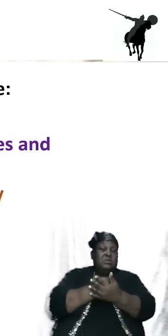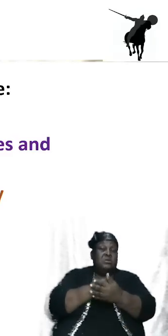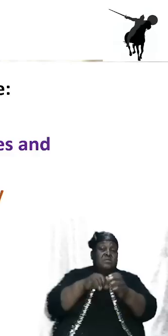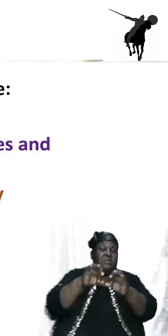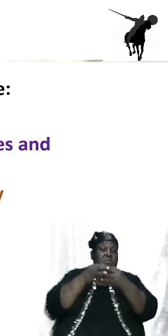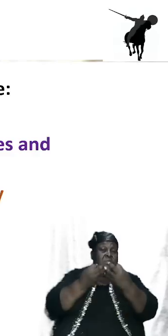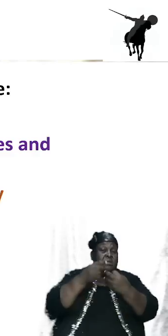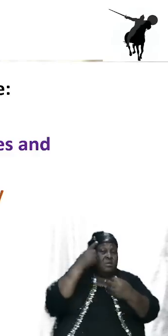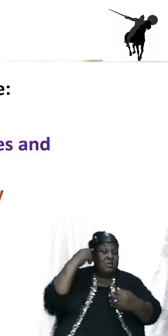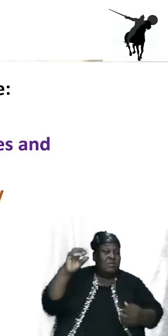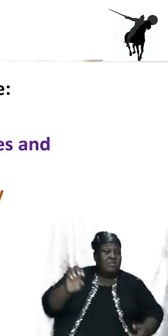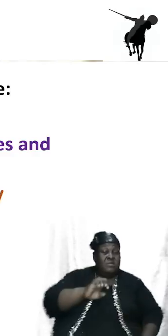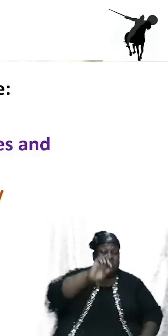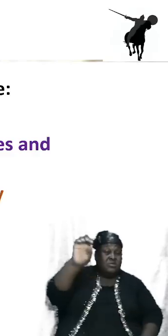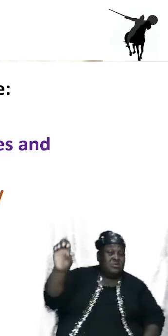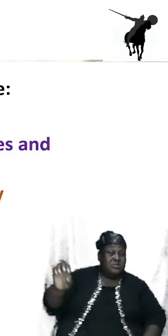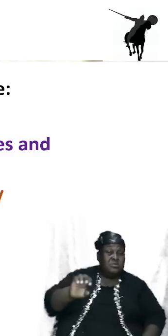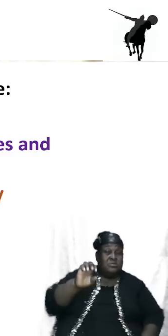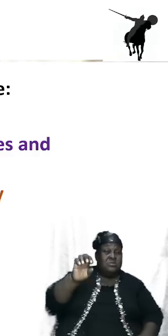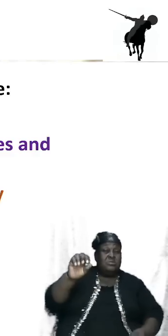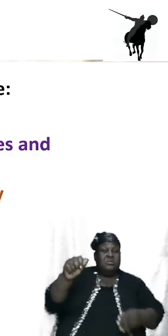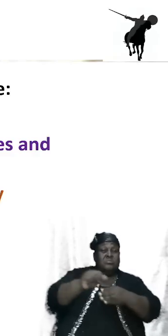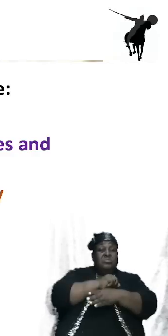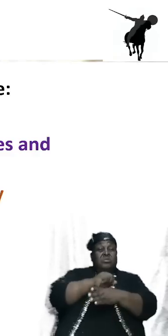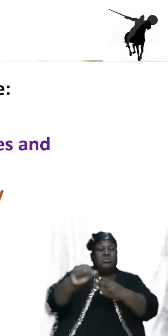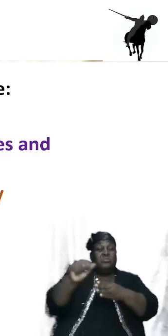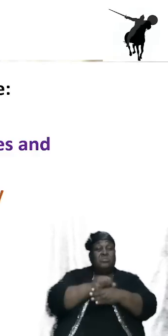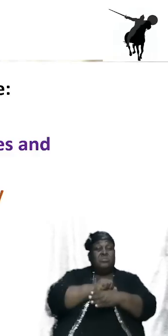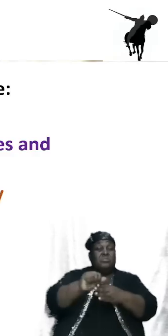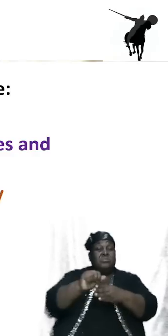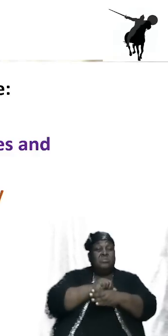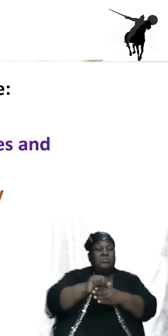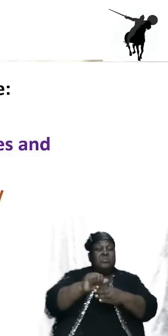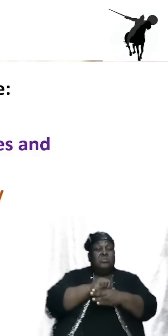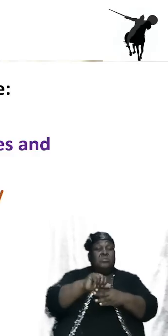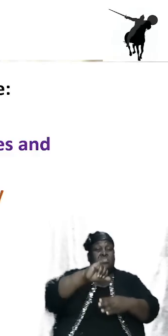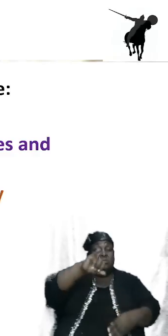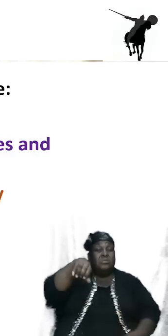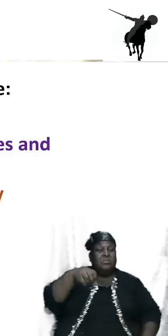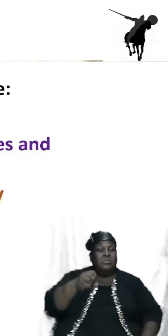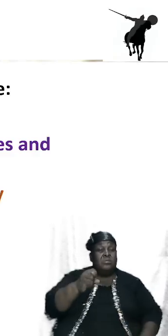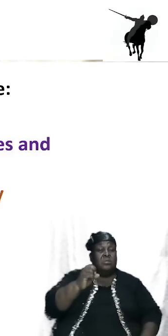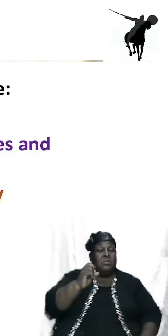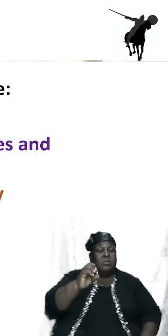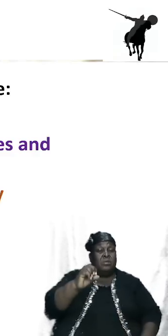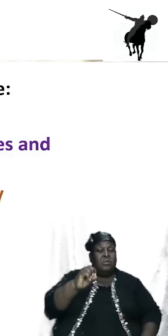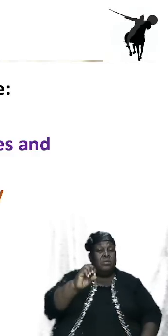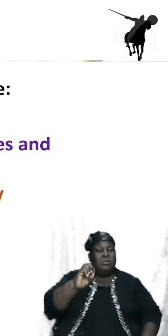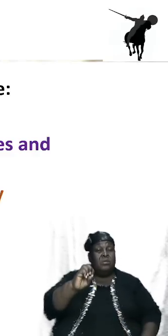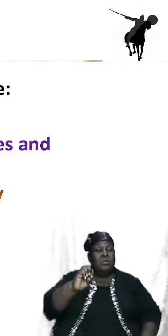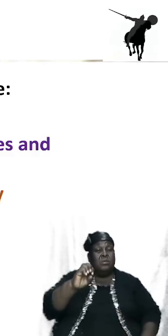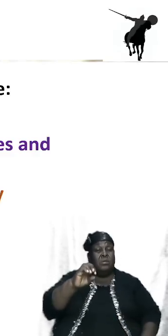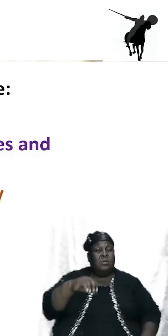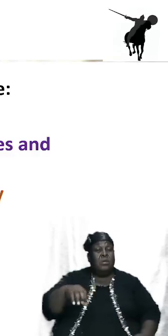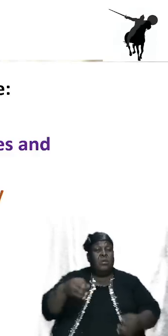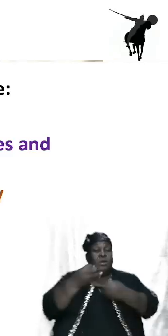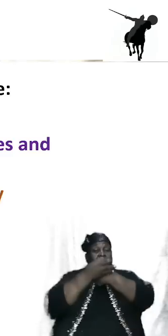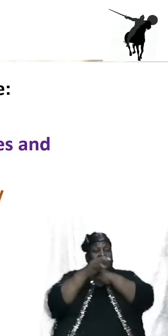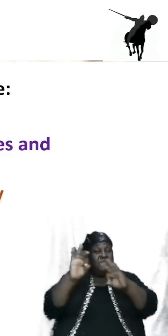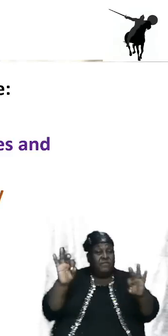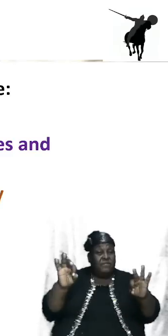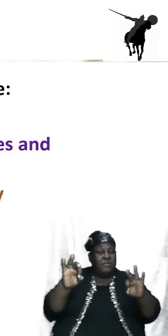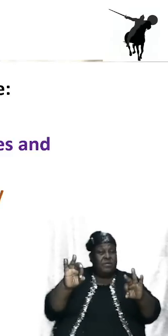ways. These are practices that are done. And one of the reasons why they do these things, you know, because Joseph Smith was a Freemason. Amen. And he